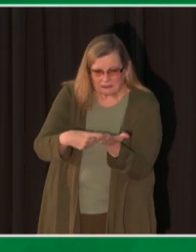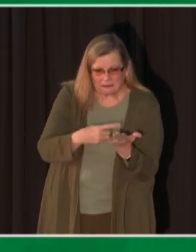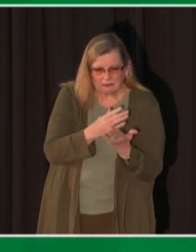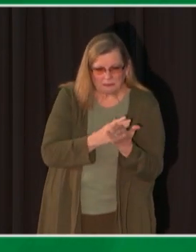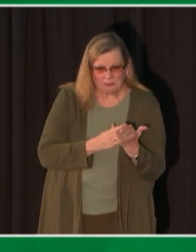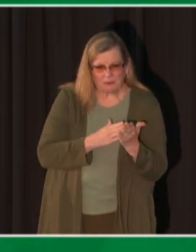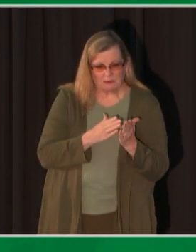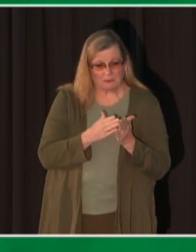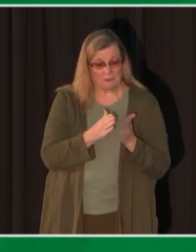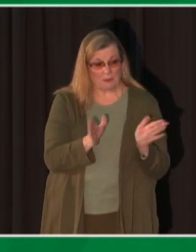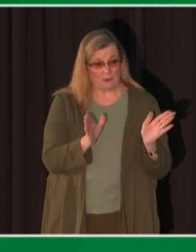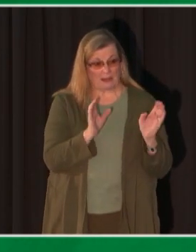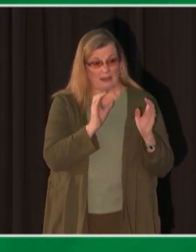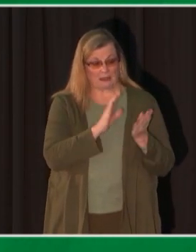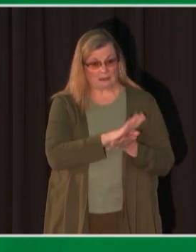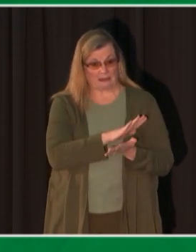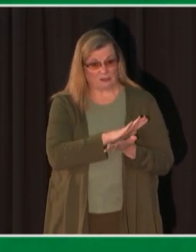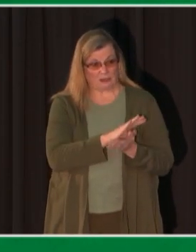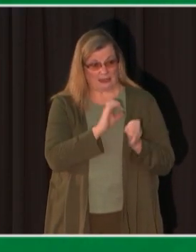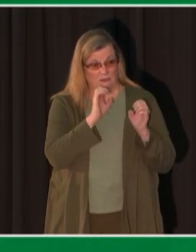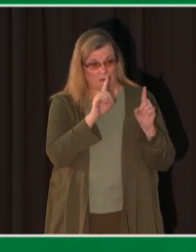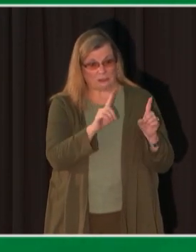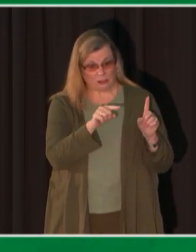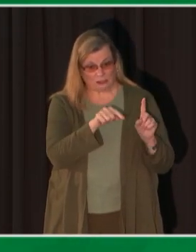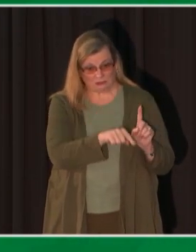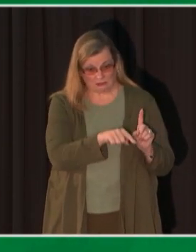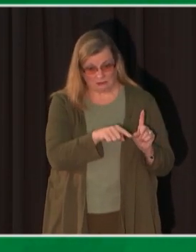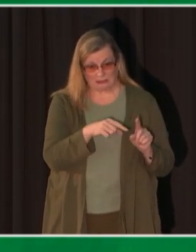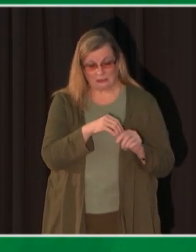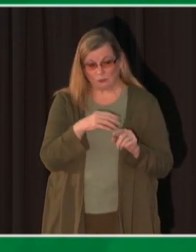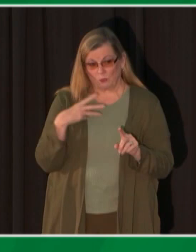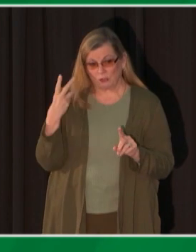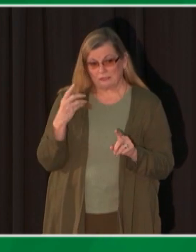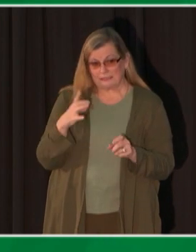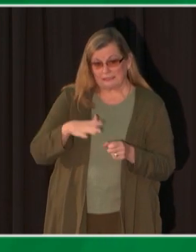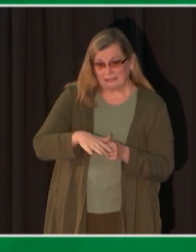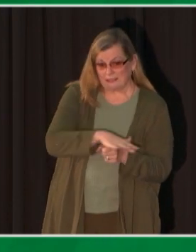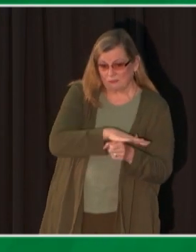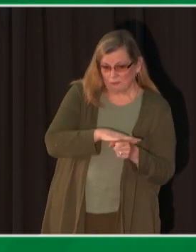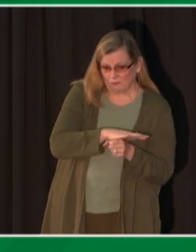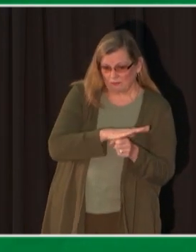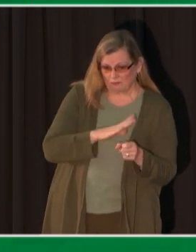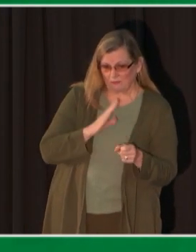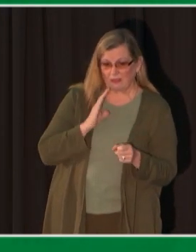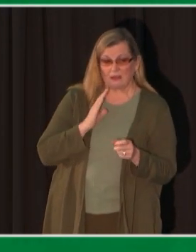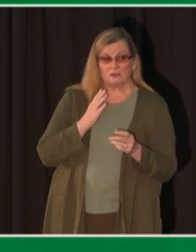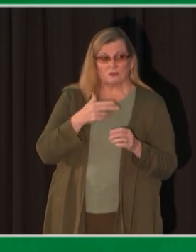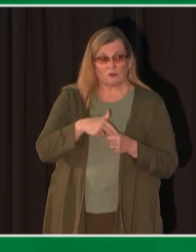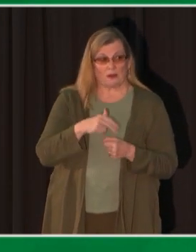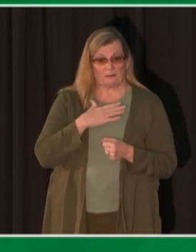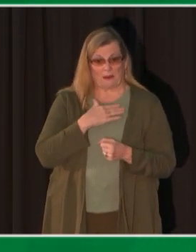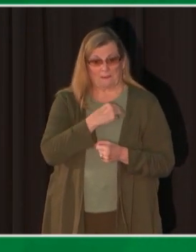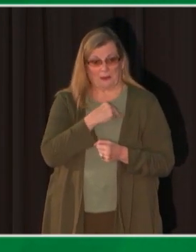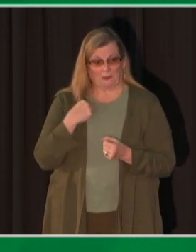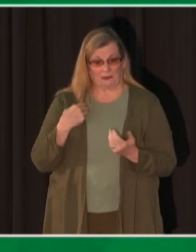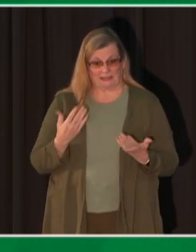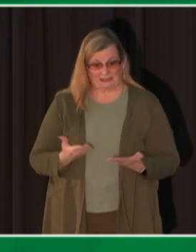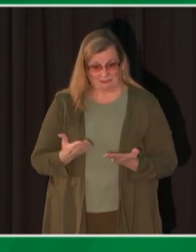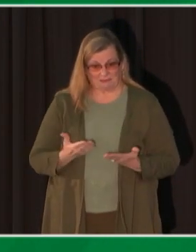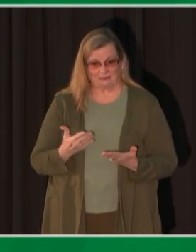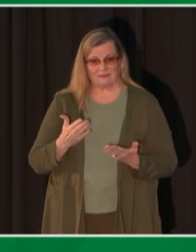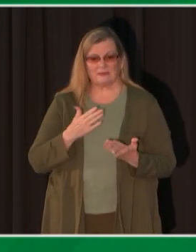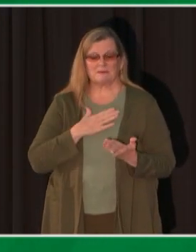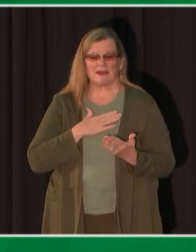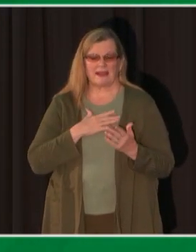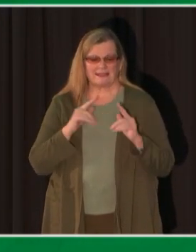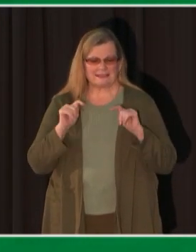in Washington, D.C. I'm joined by members of my administration as part of the COVID response. And I'm